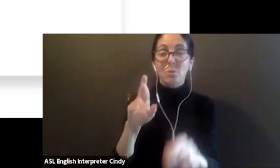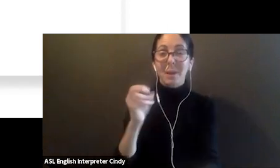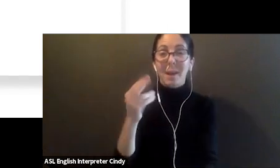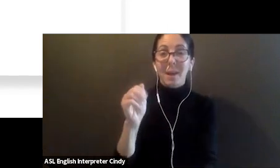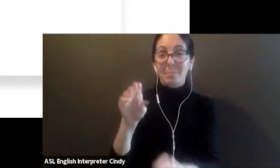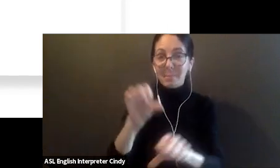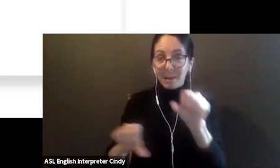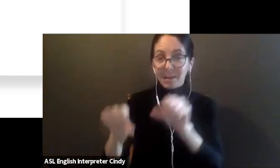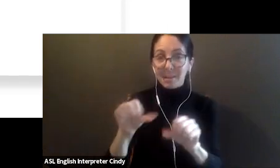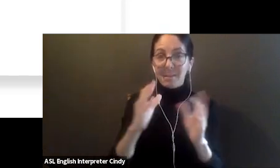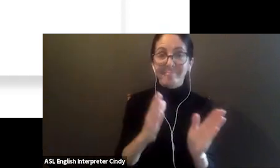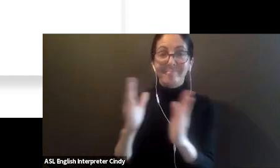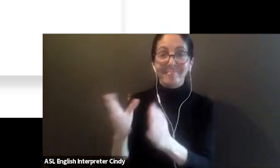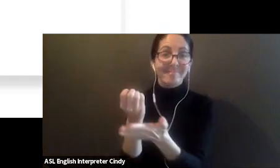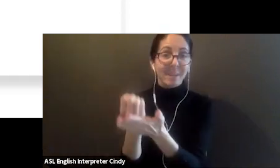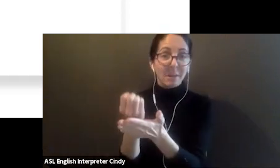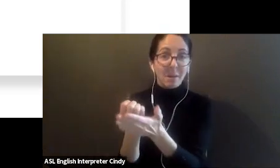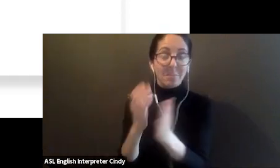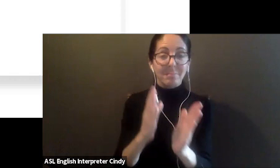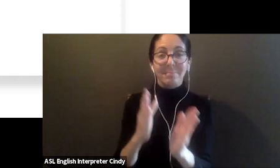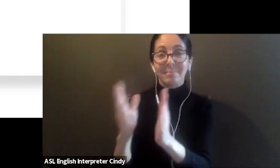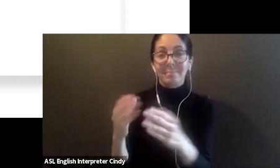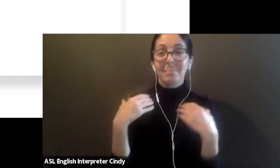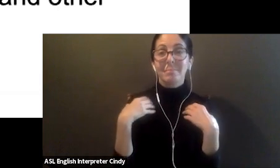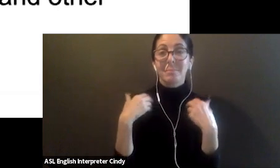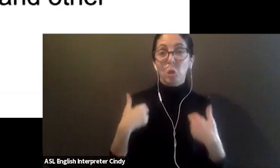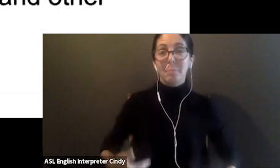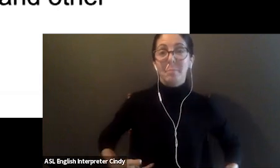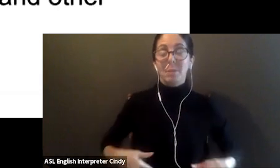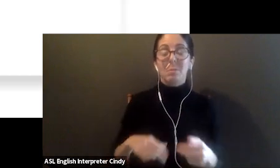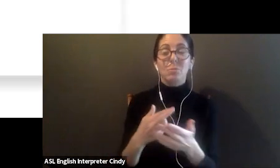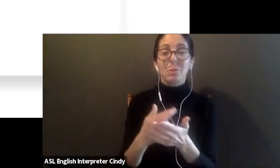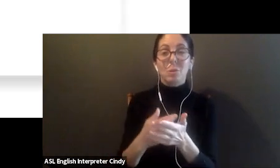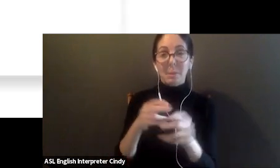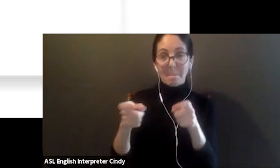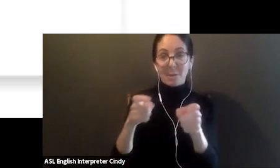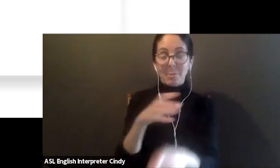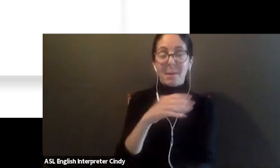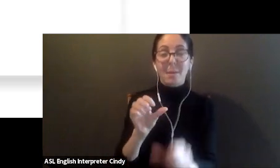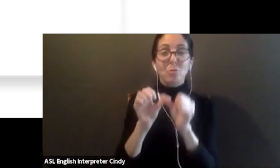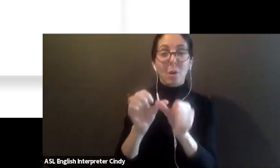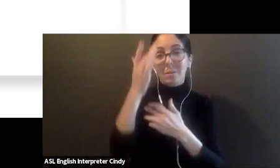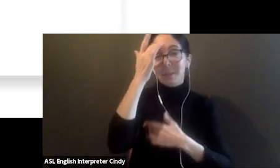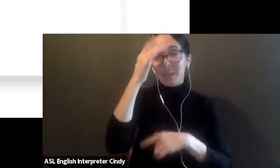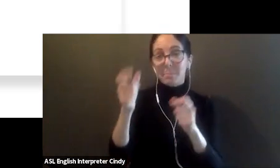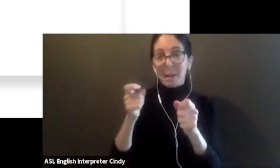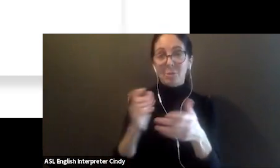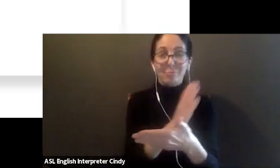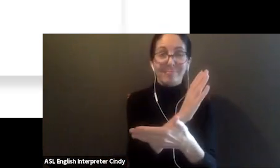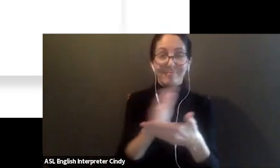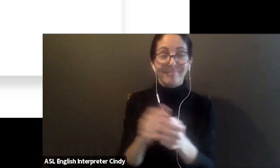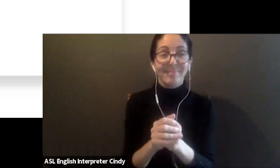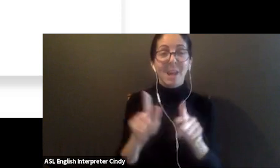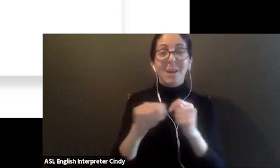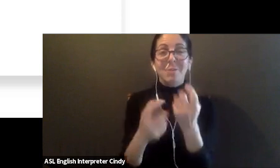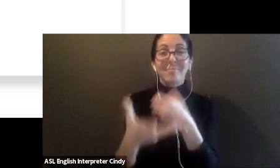rehabilitation sciences, economics, human resource management, and chronic disease management. Our team consists